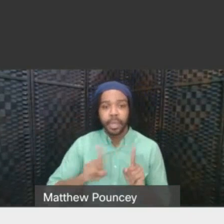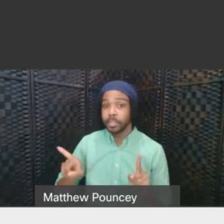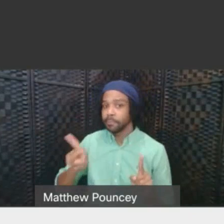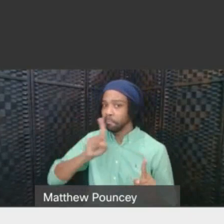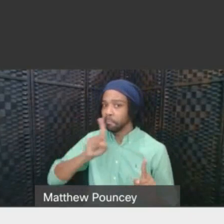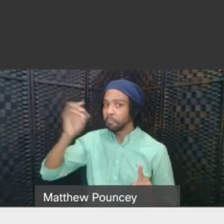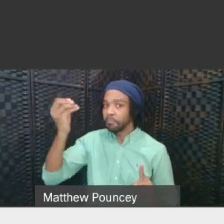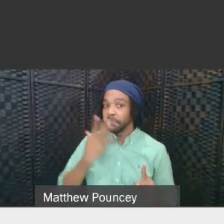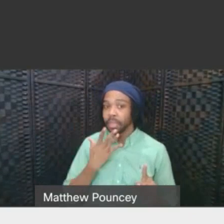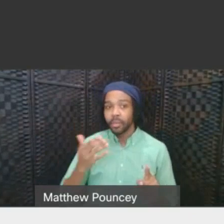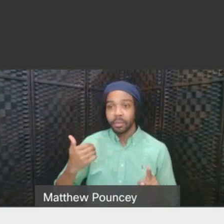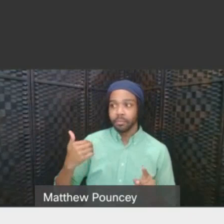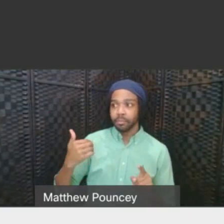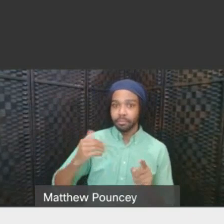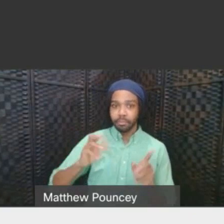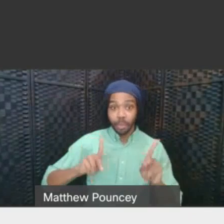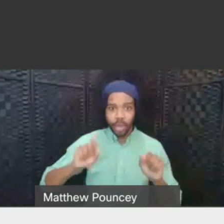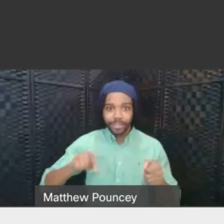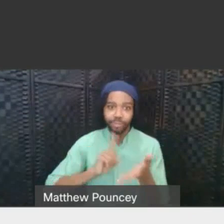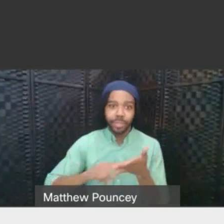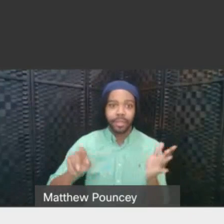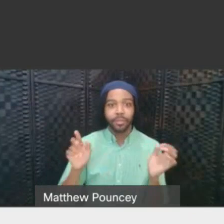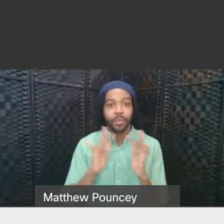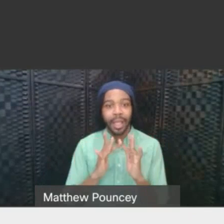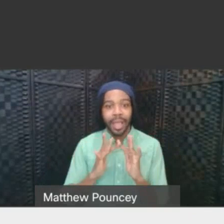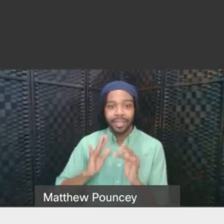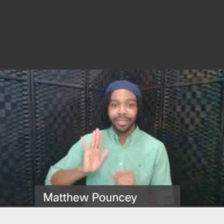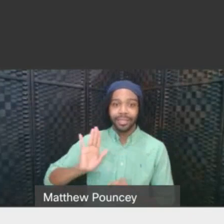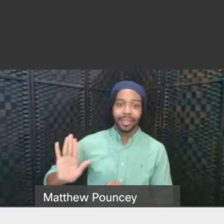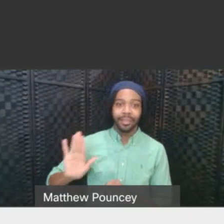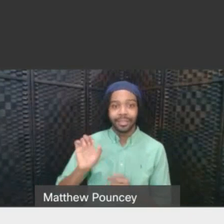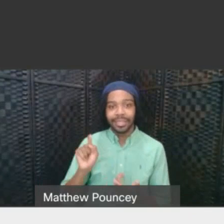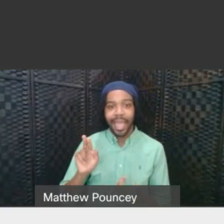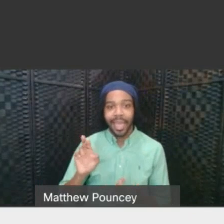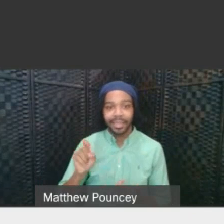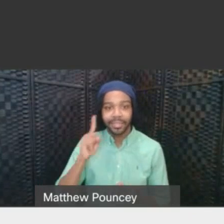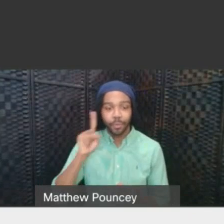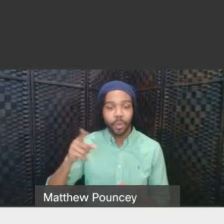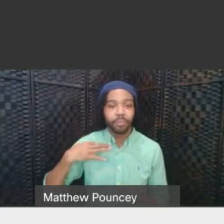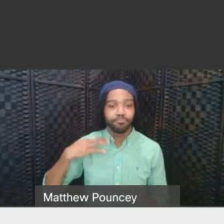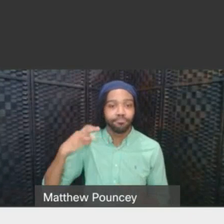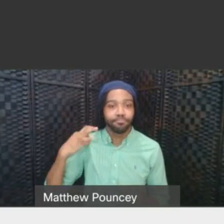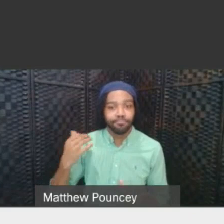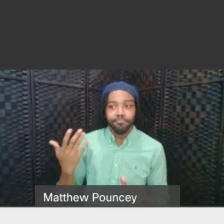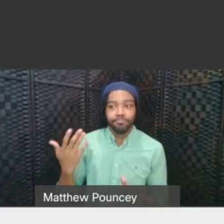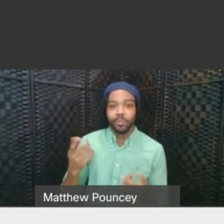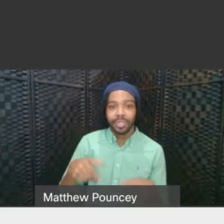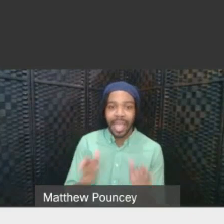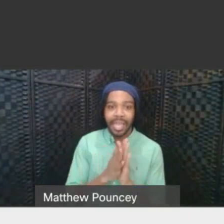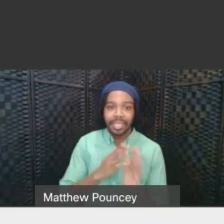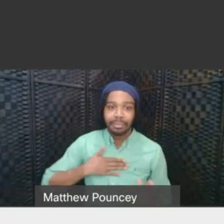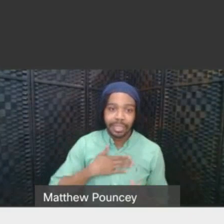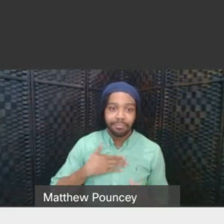way for people to check along the way on the status. Just asked for people's indulgence while they continue to try to get